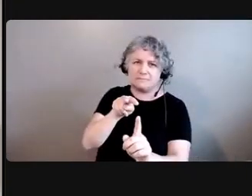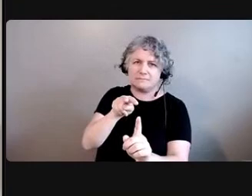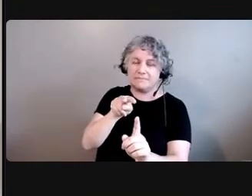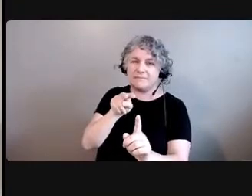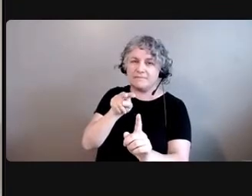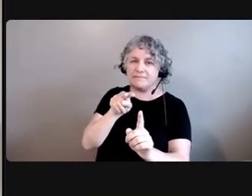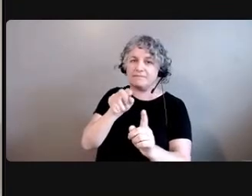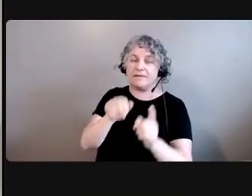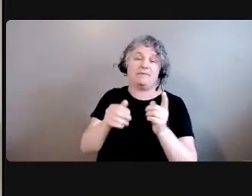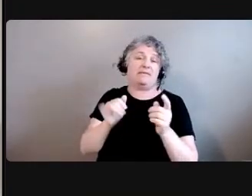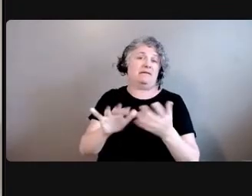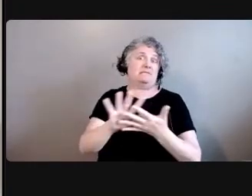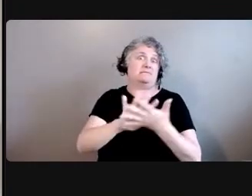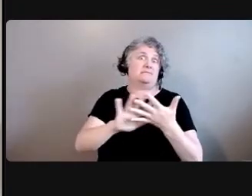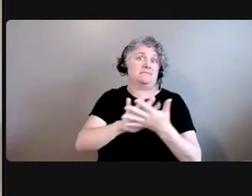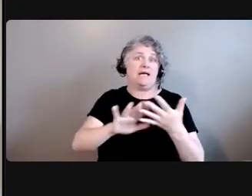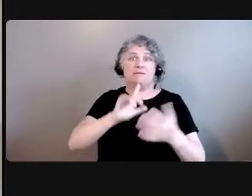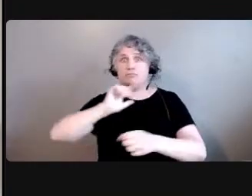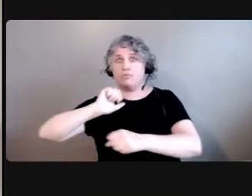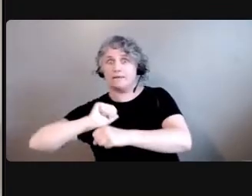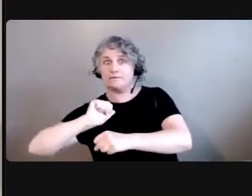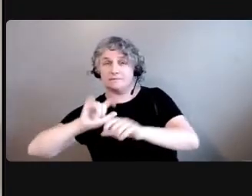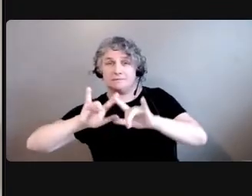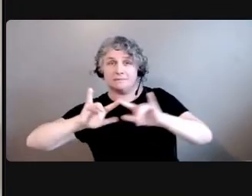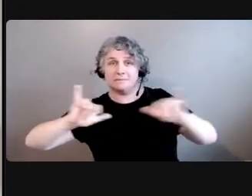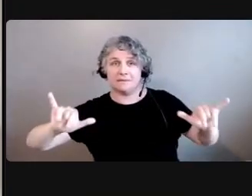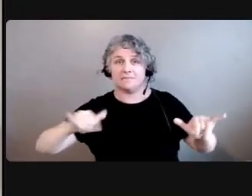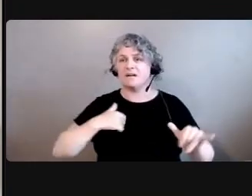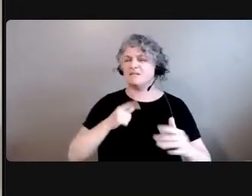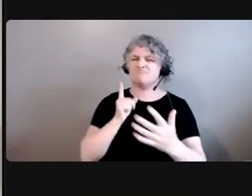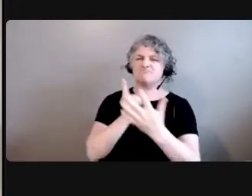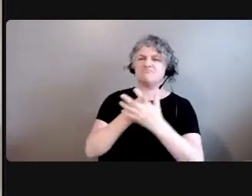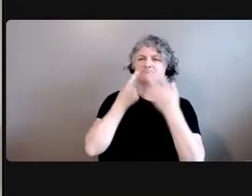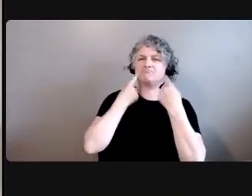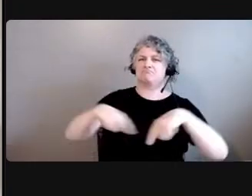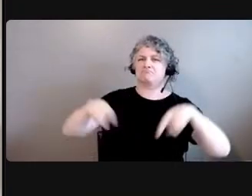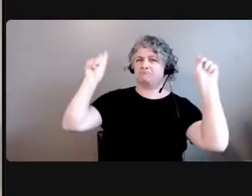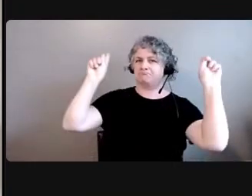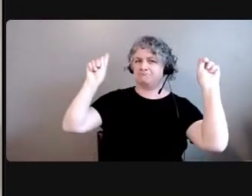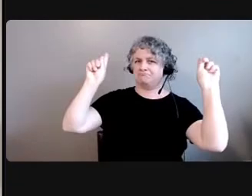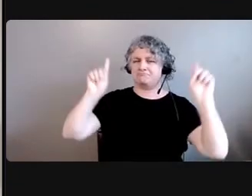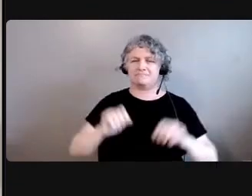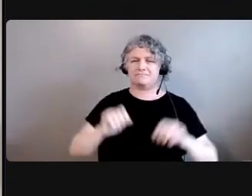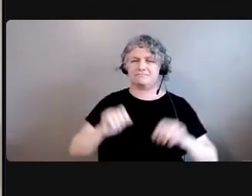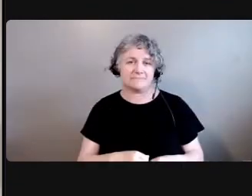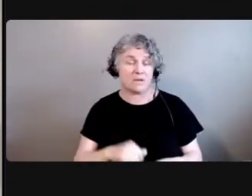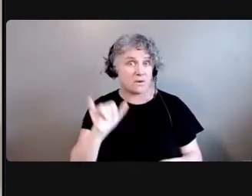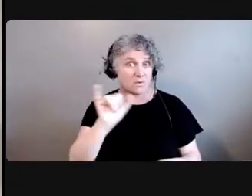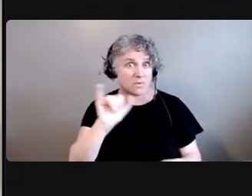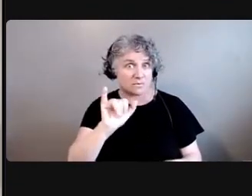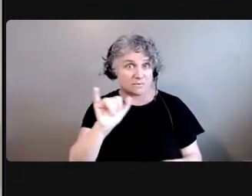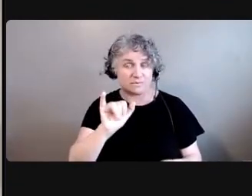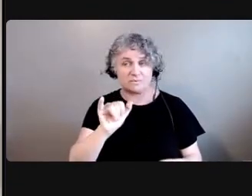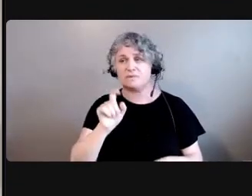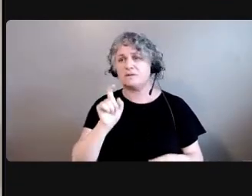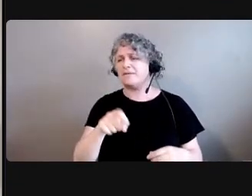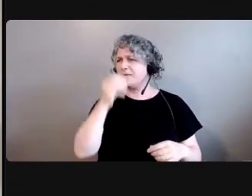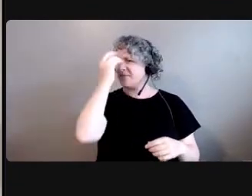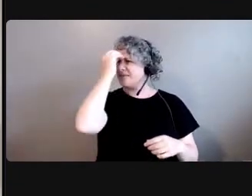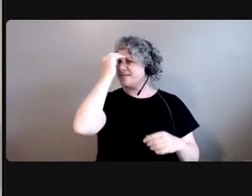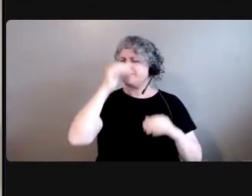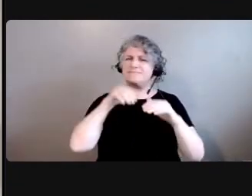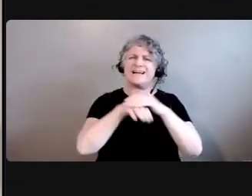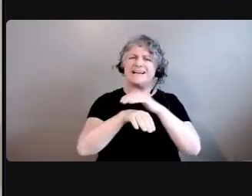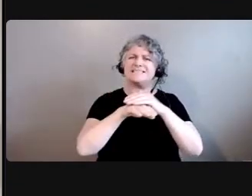seem horribly vague, but also horribly practical, then I have done my job. We must also go beyond accessibility, however, into